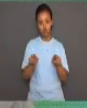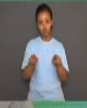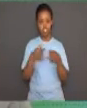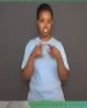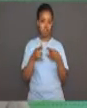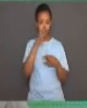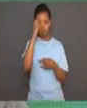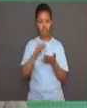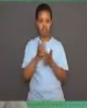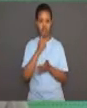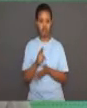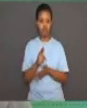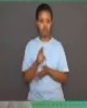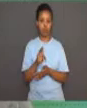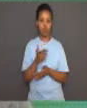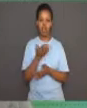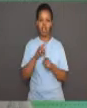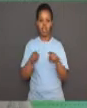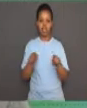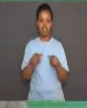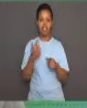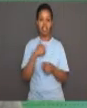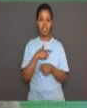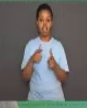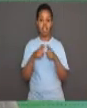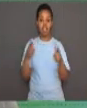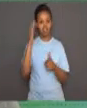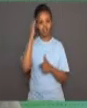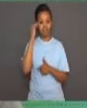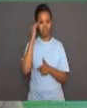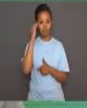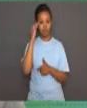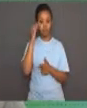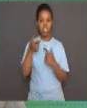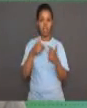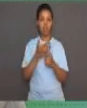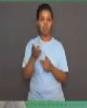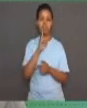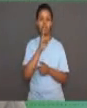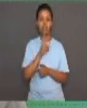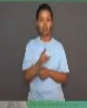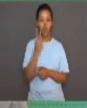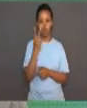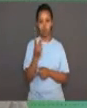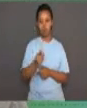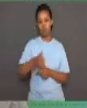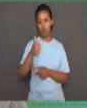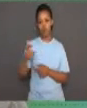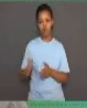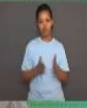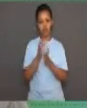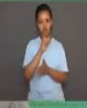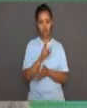separate species. However, our large brain intervened in two